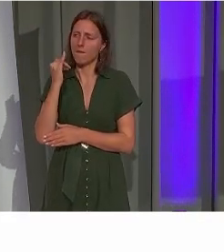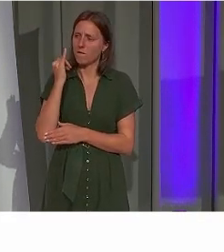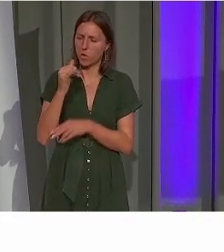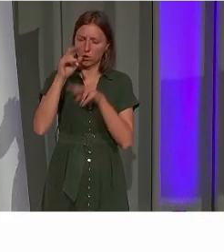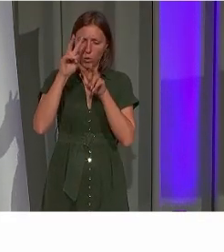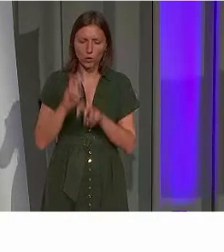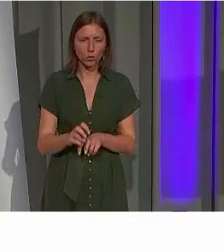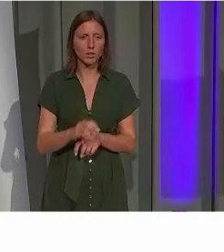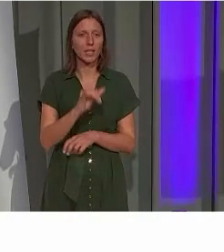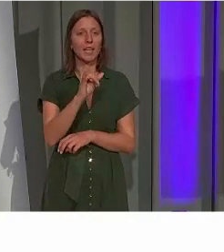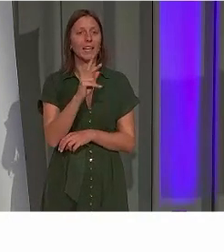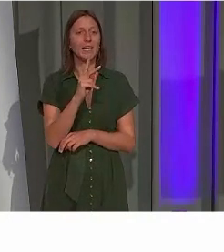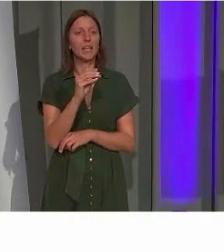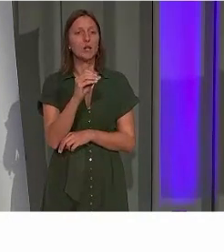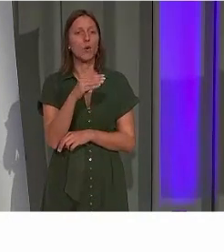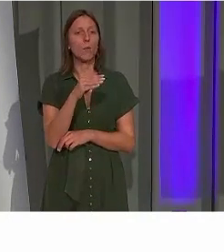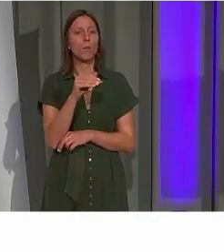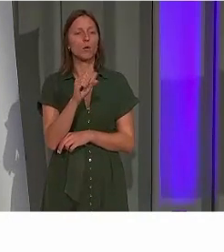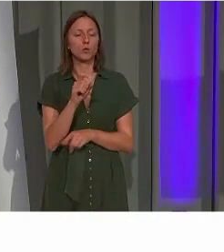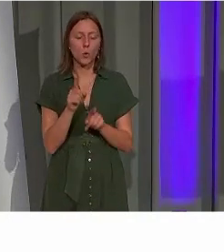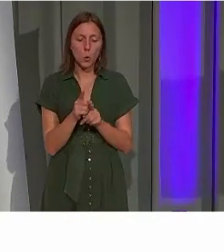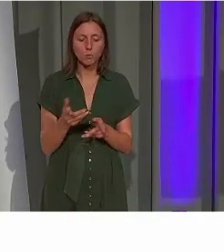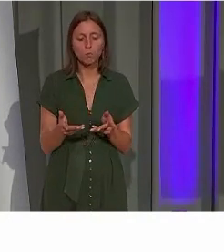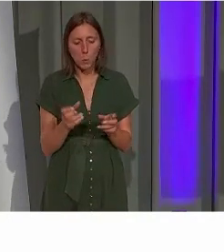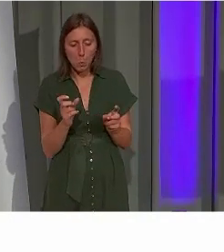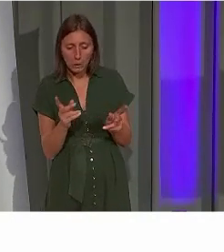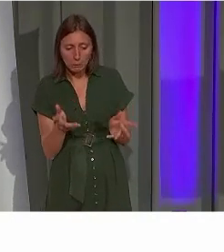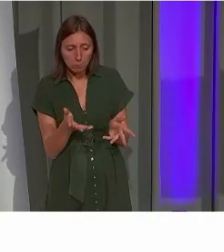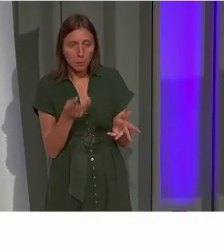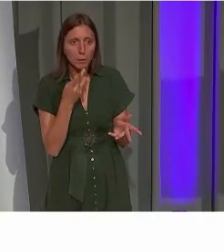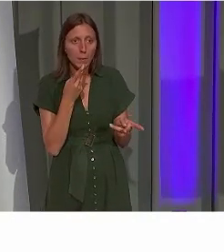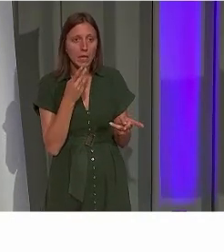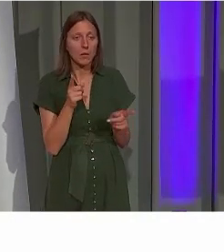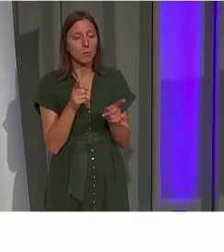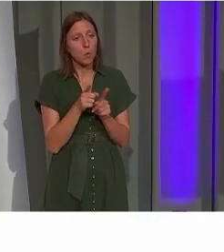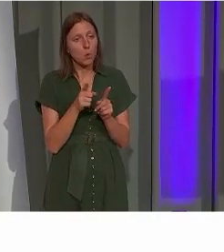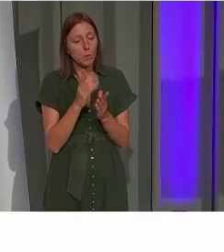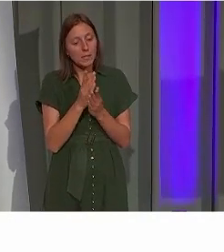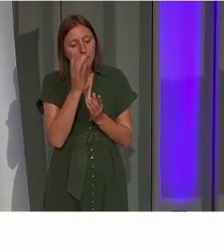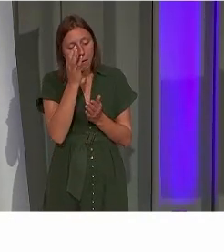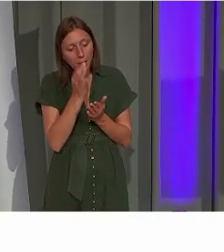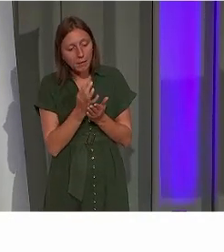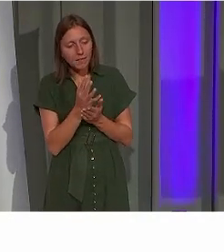here. But then ICOMOS also gave us